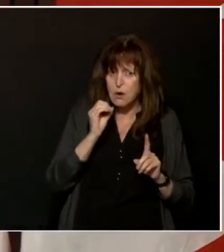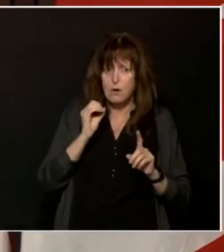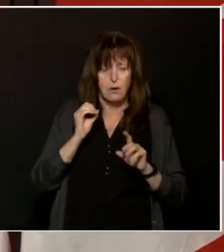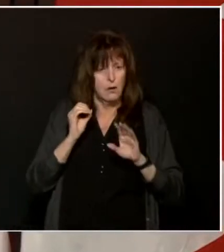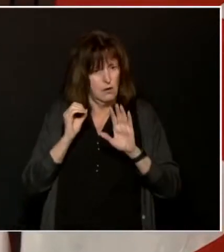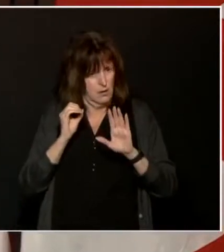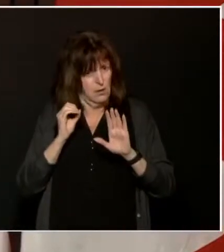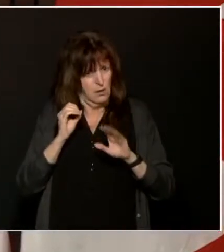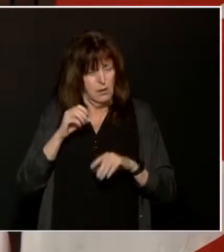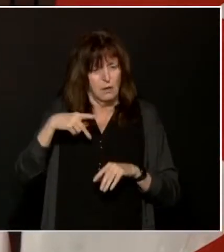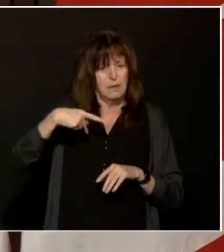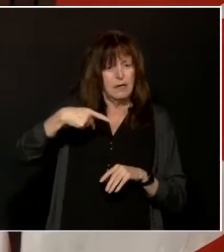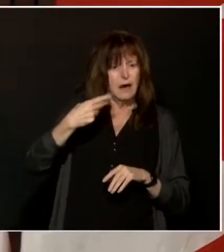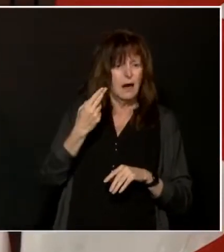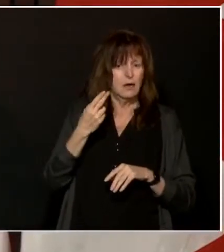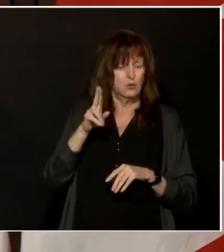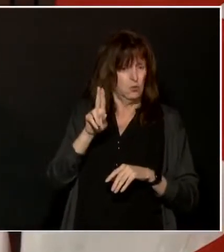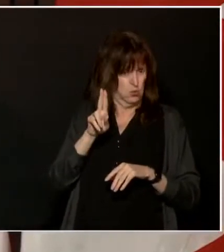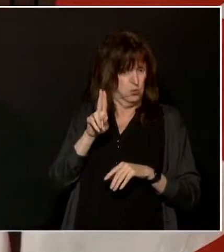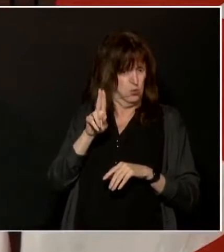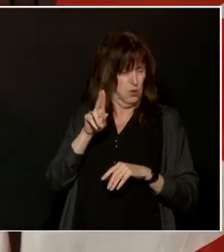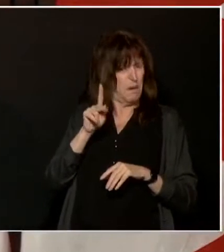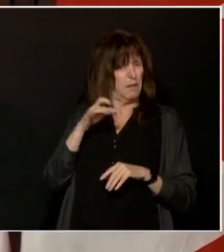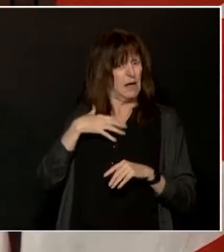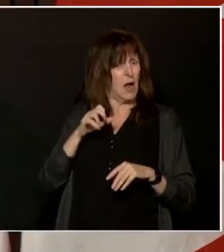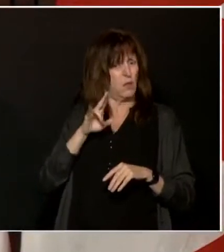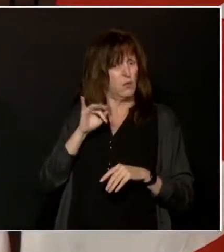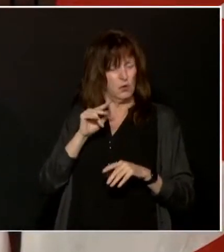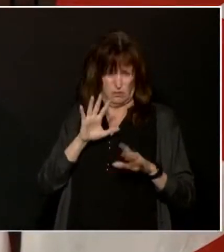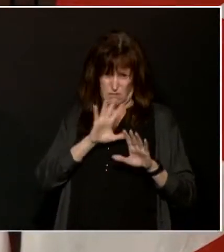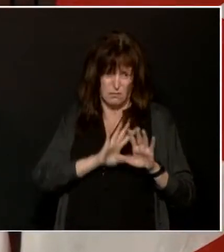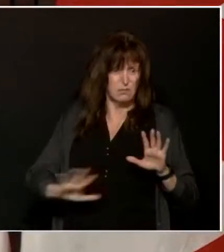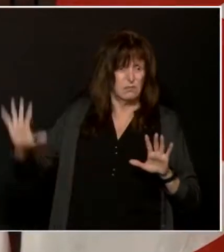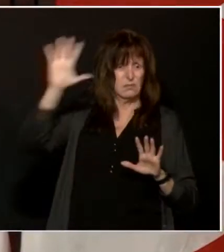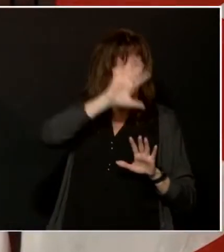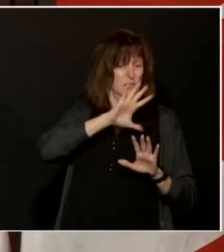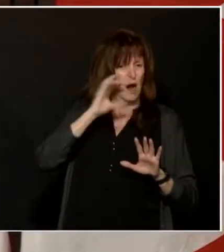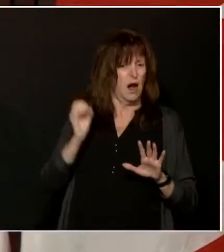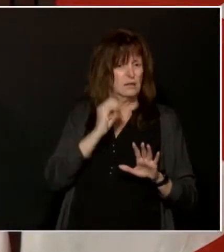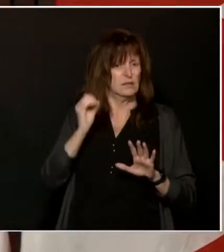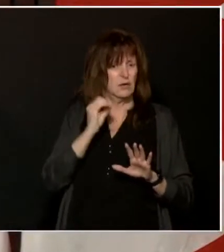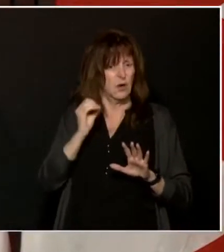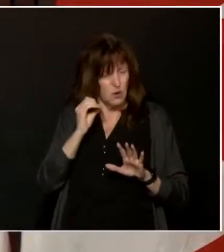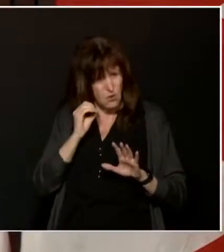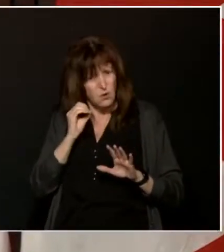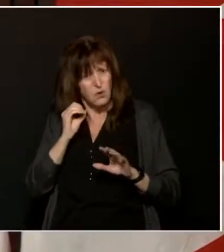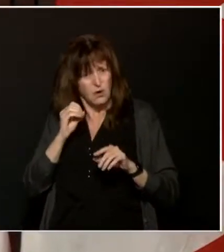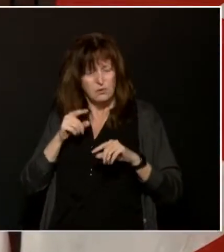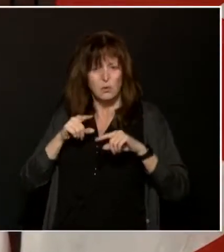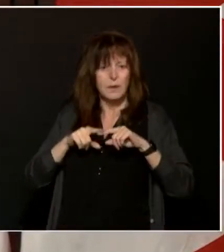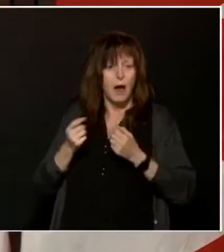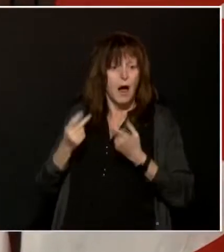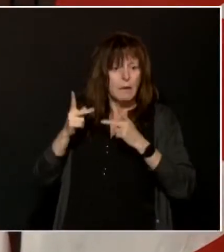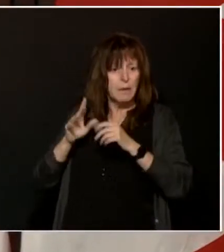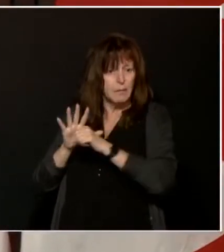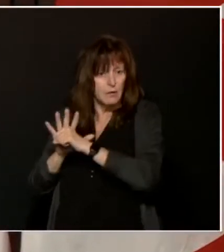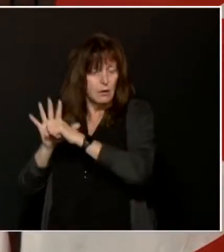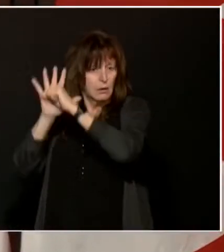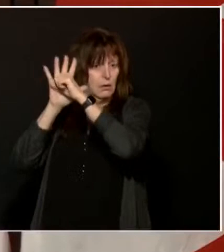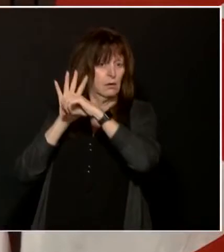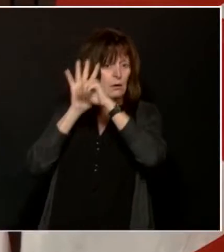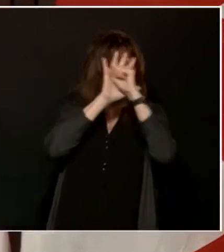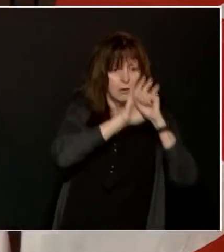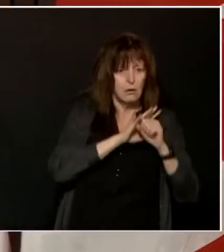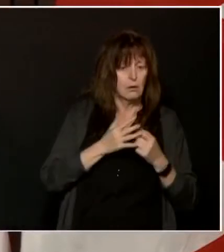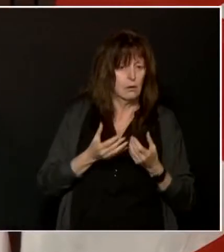Each has received allocations based upon their population base, apart from those where there were hotspots, and there was additional allocations to